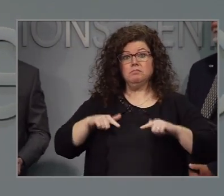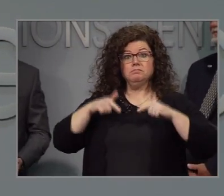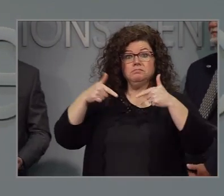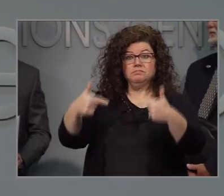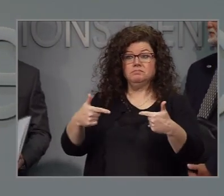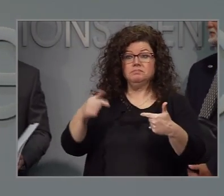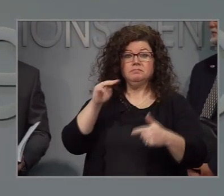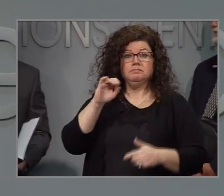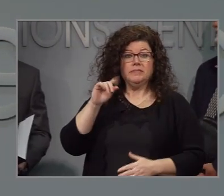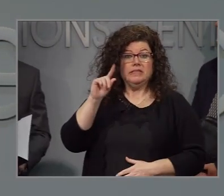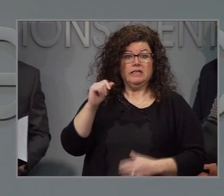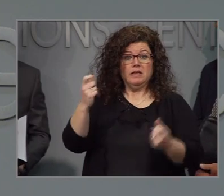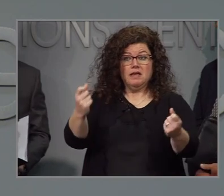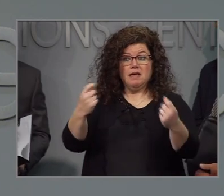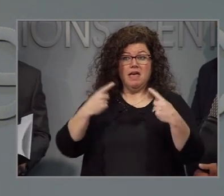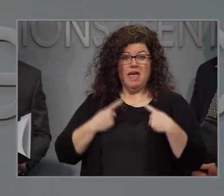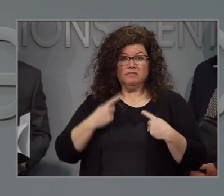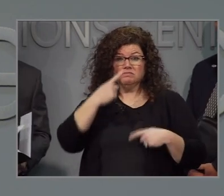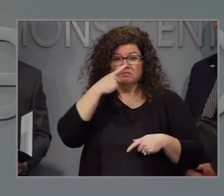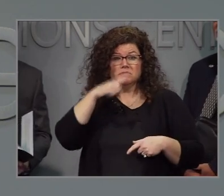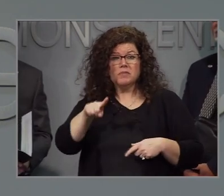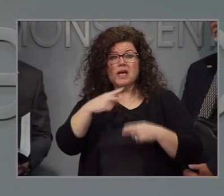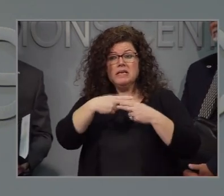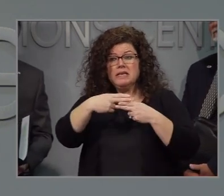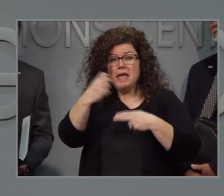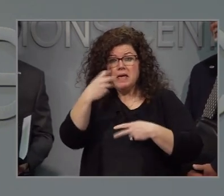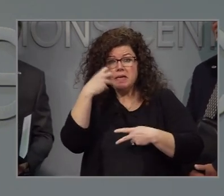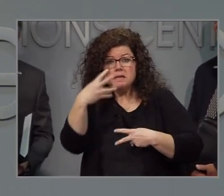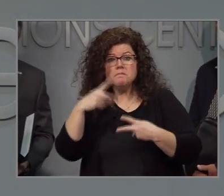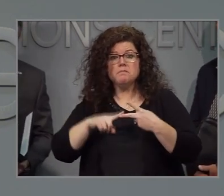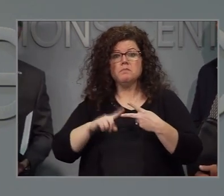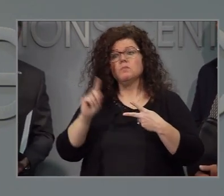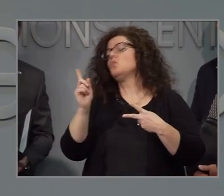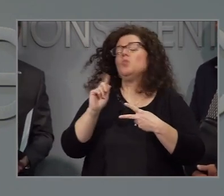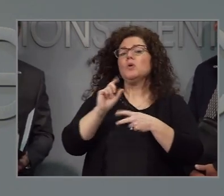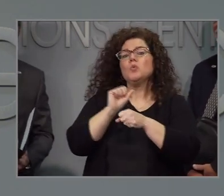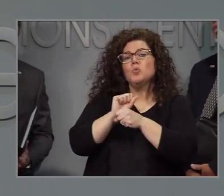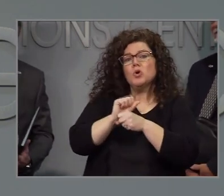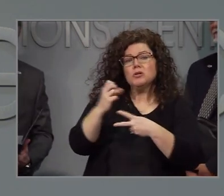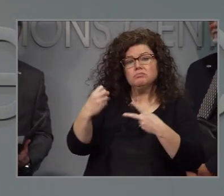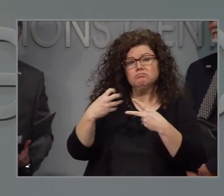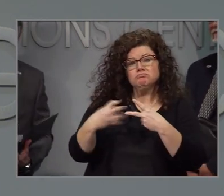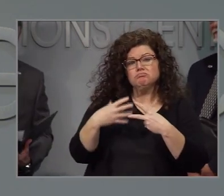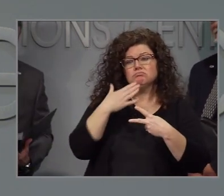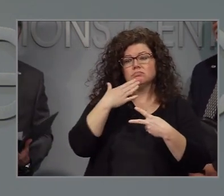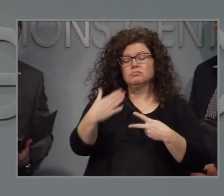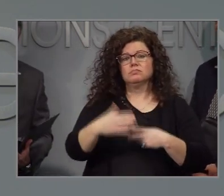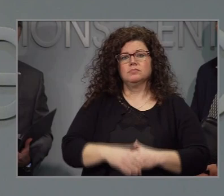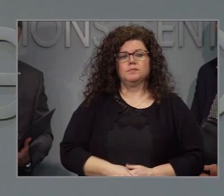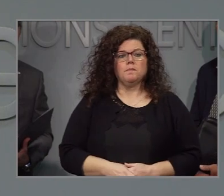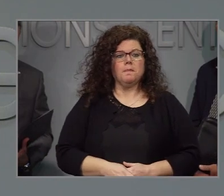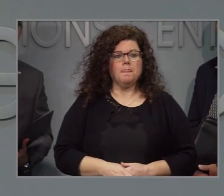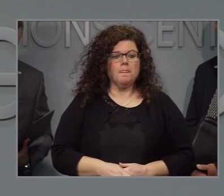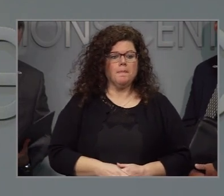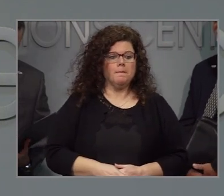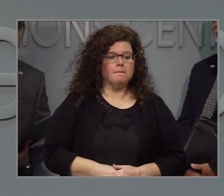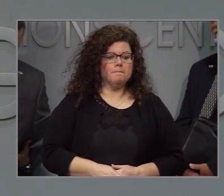questions. If you can identify yourself and your news outlet when you do so, that would be great.